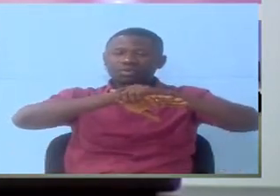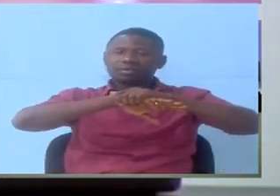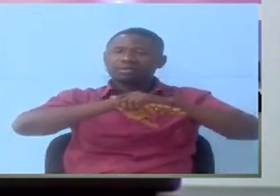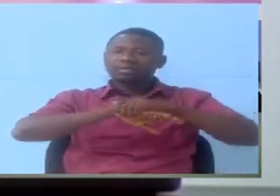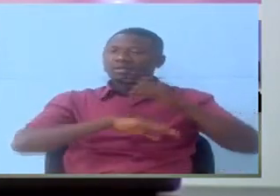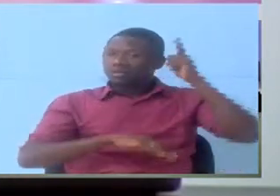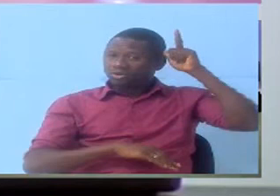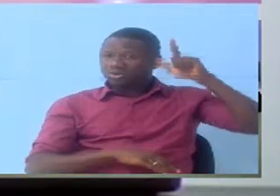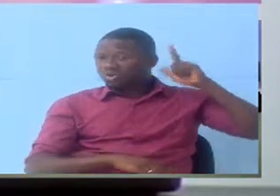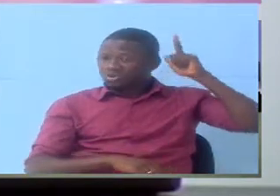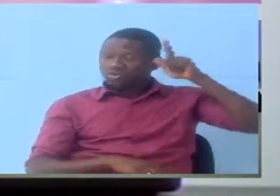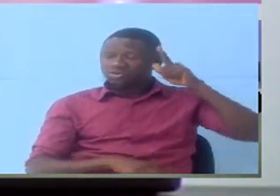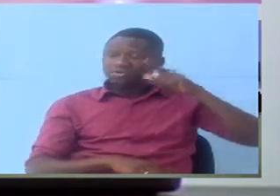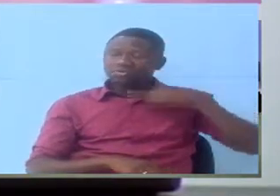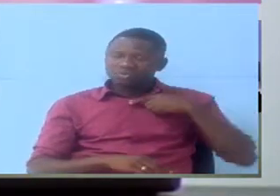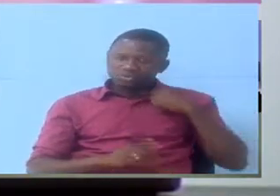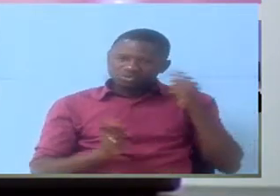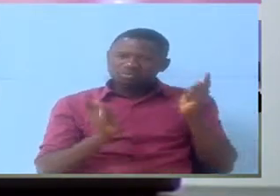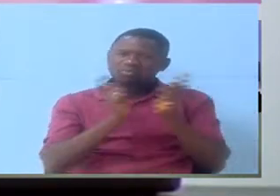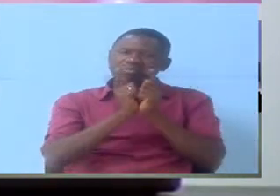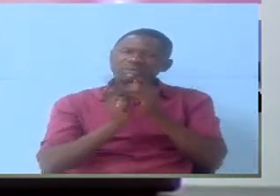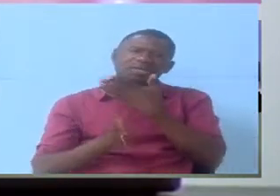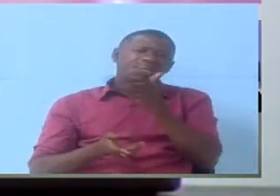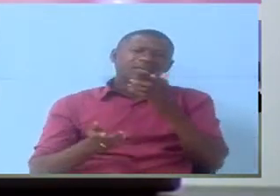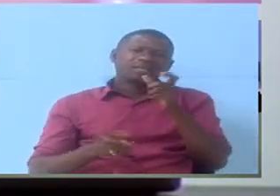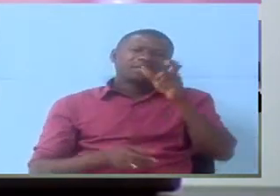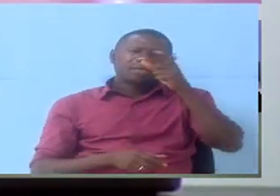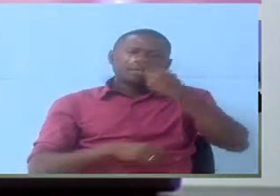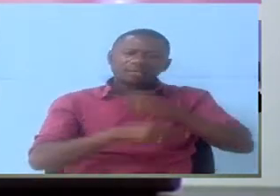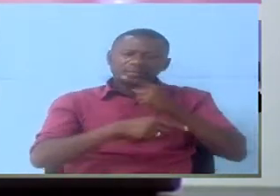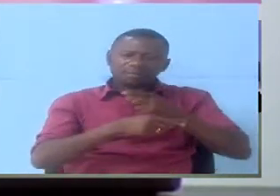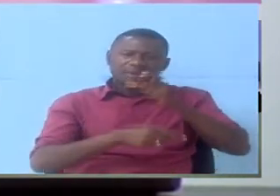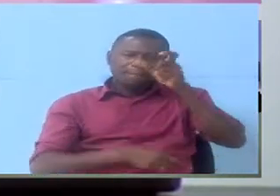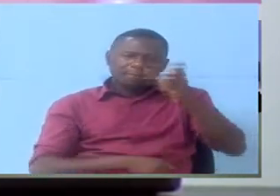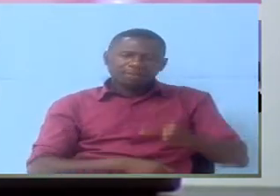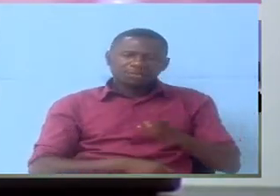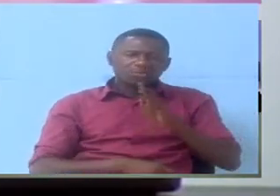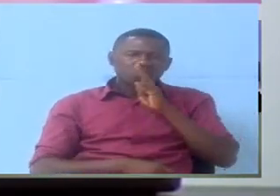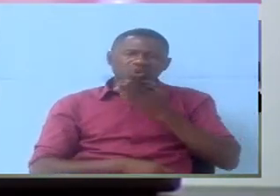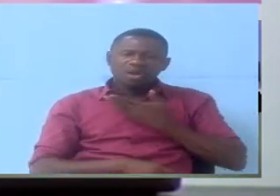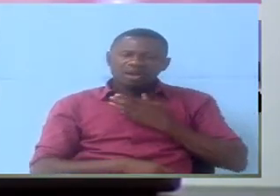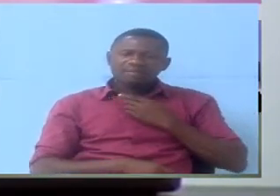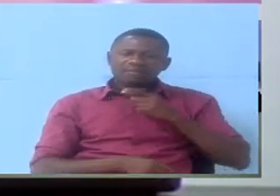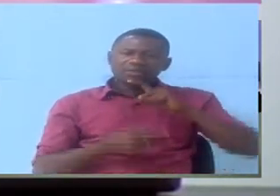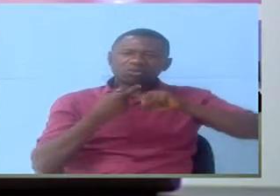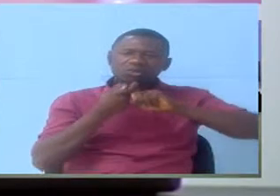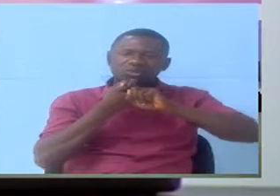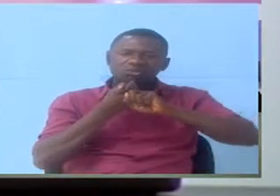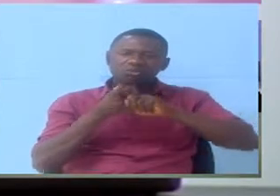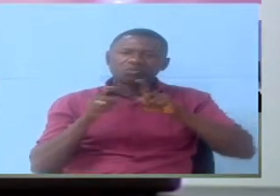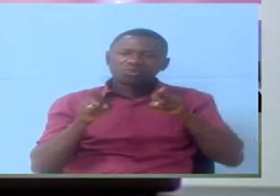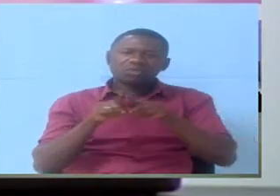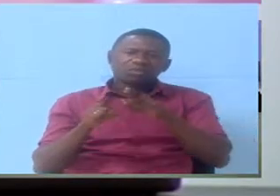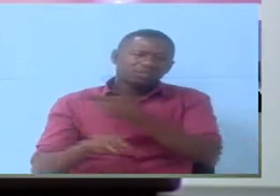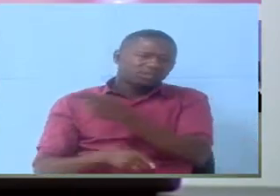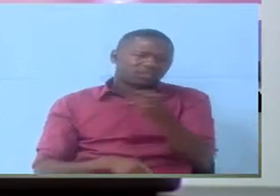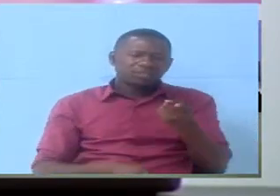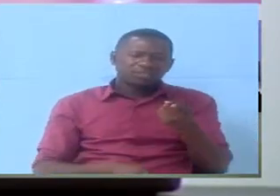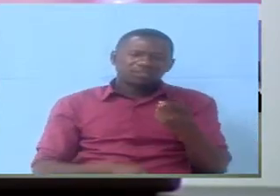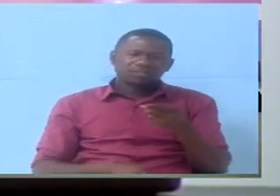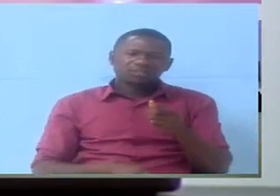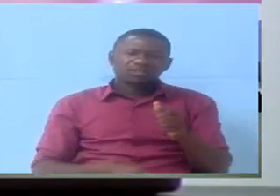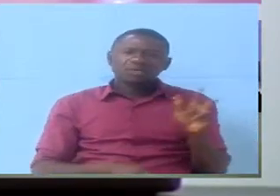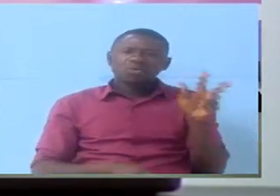up, did you come across any Gambians who had a connection with this West African migrants case you were investigating?